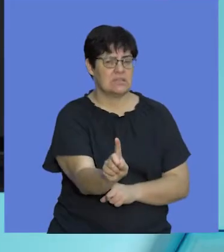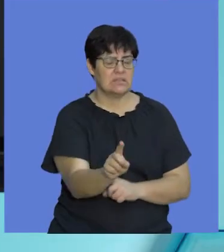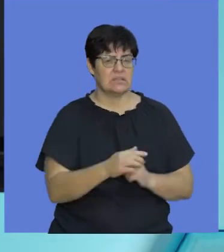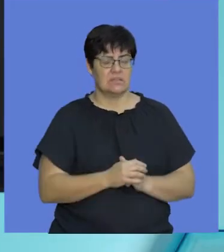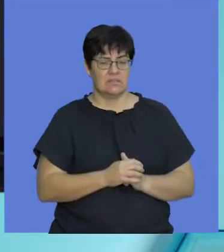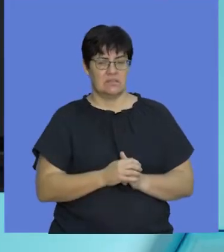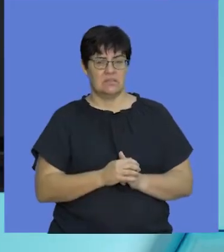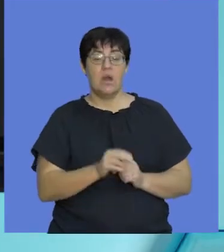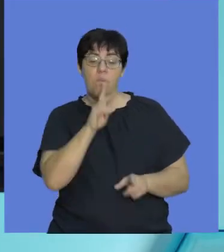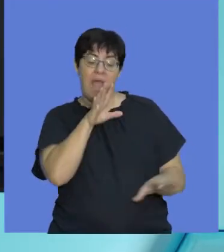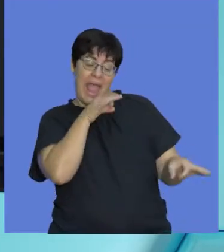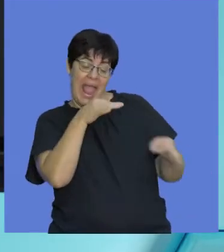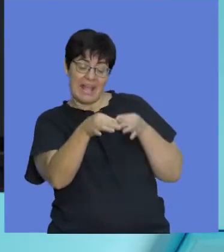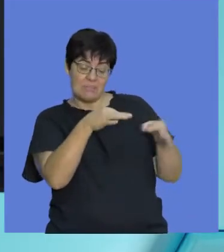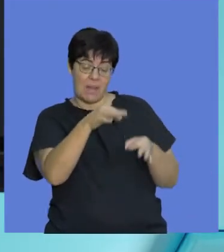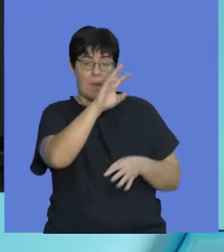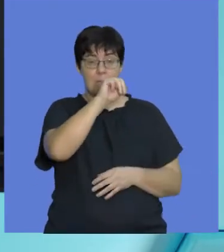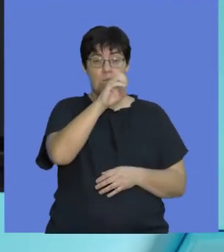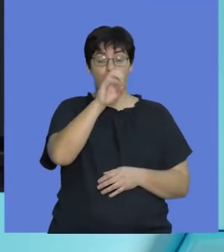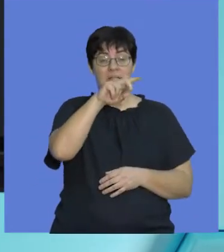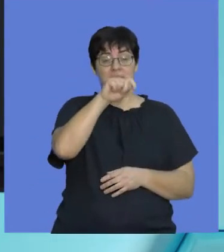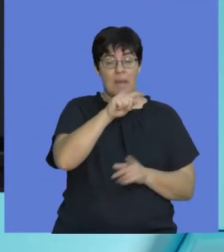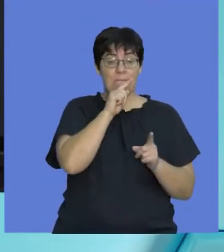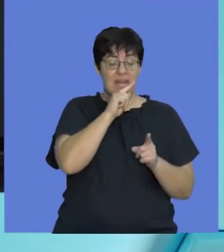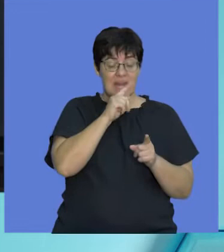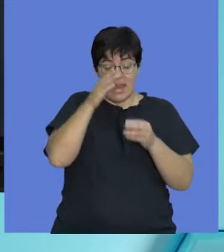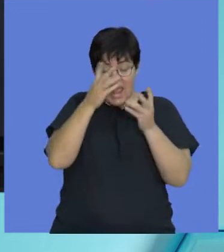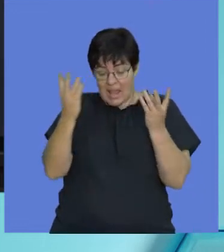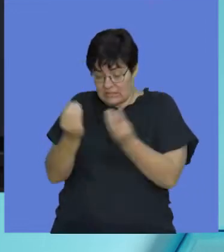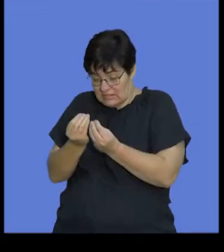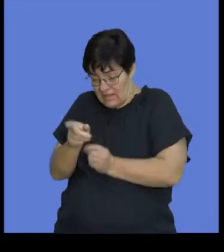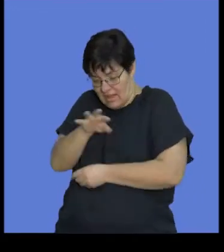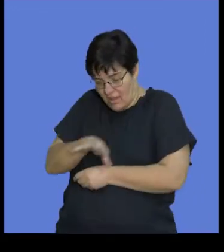we define momentum, it's the product.